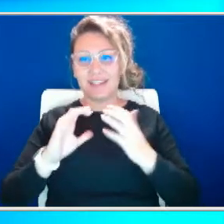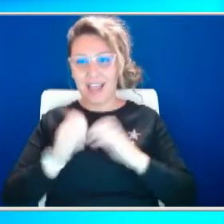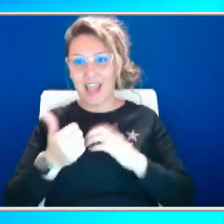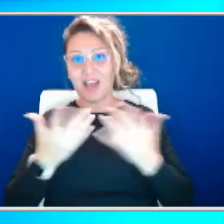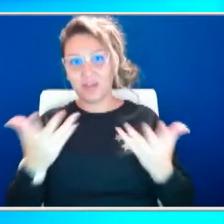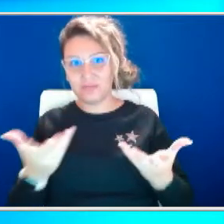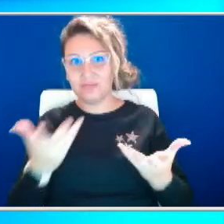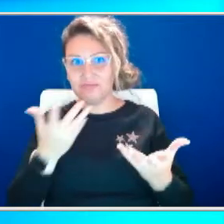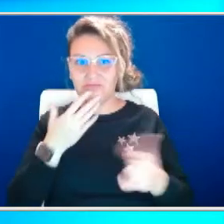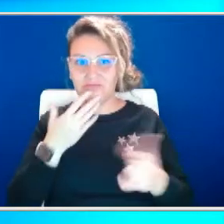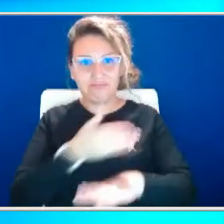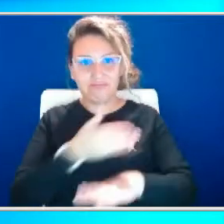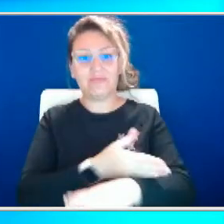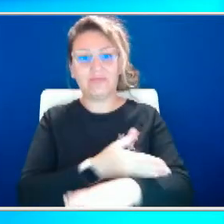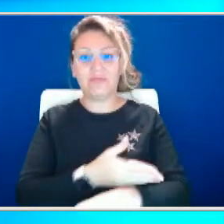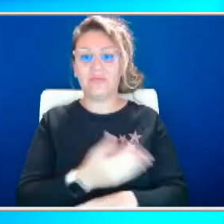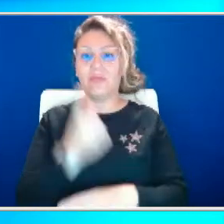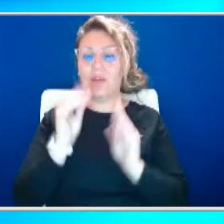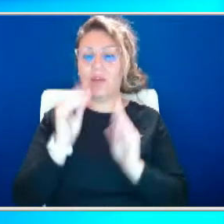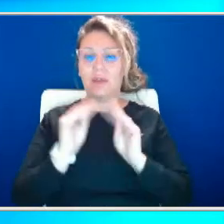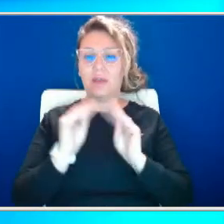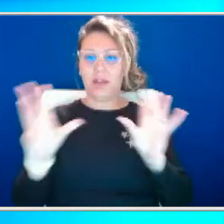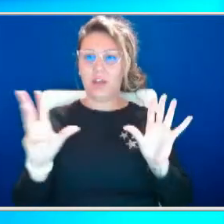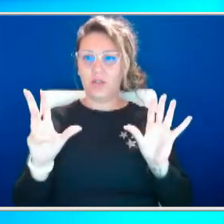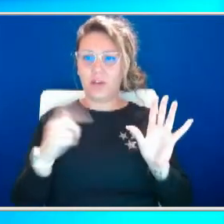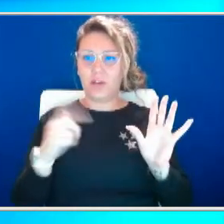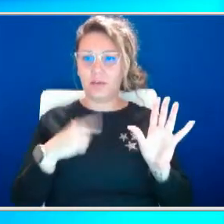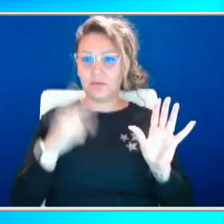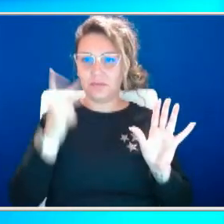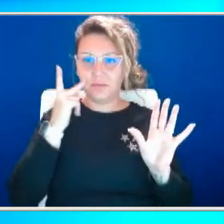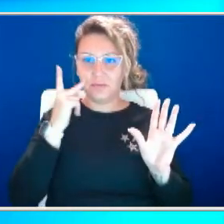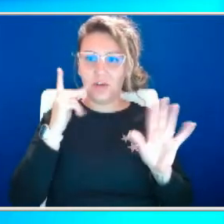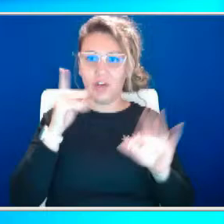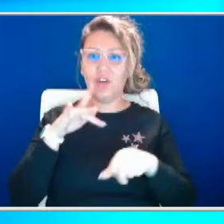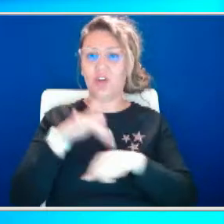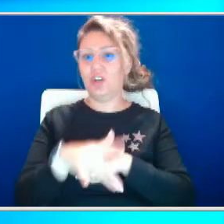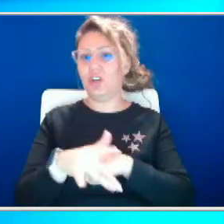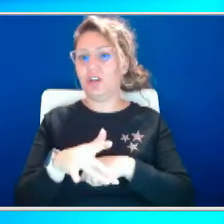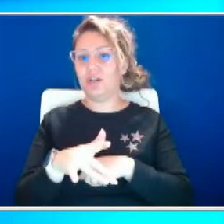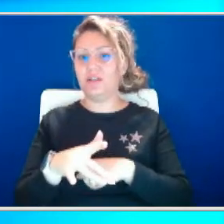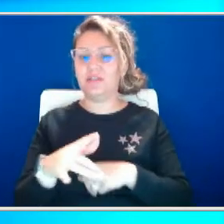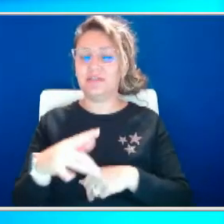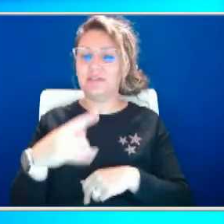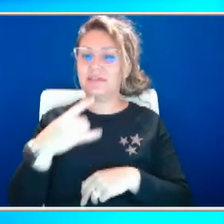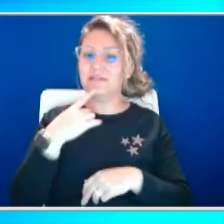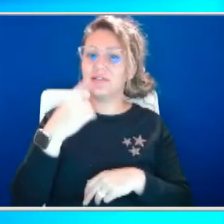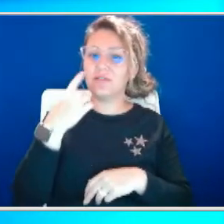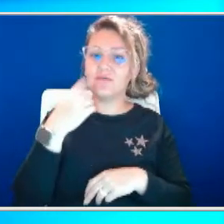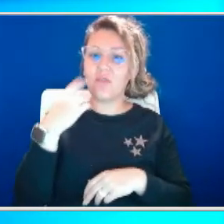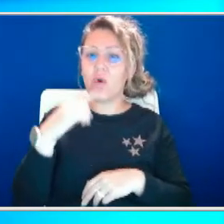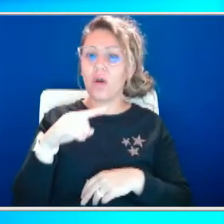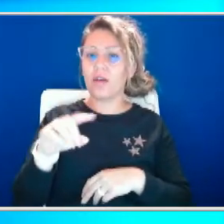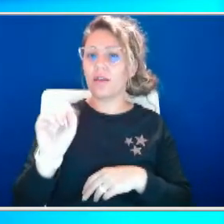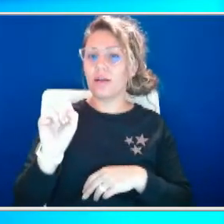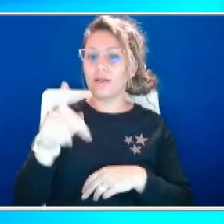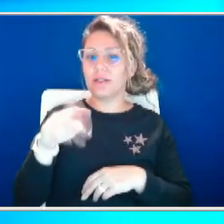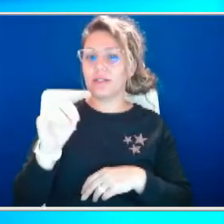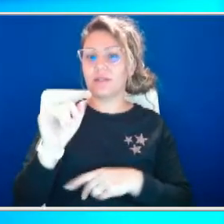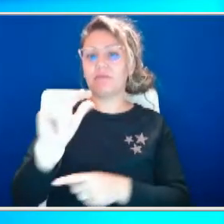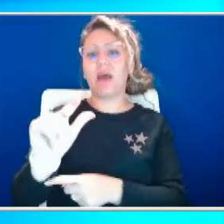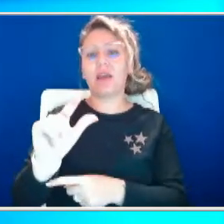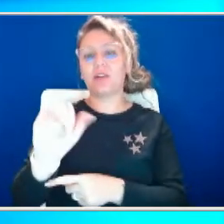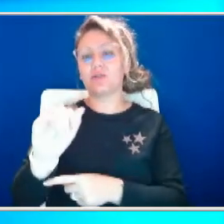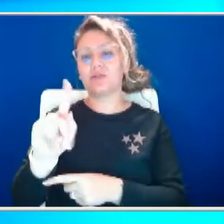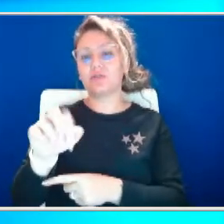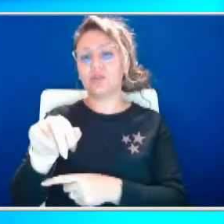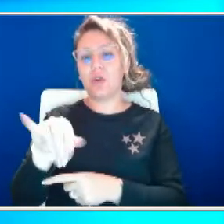One kind of point of clarification, you know, I saw earlier in the segment that it said this was for spinal stenosis. Actually not for spinal stenosis. This device